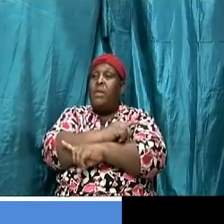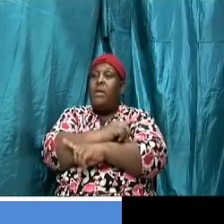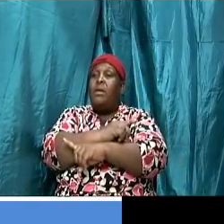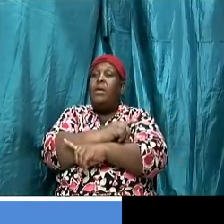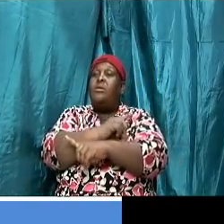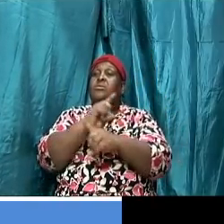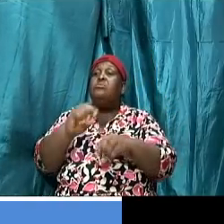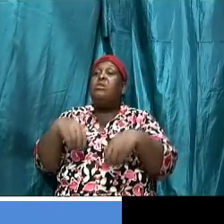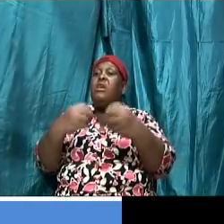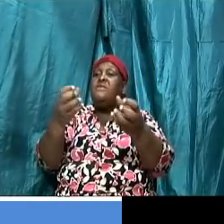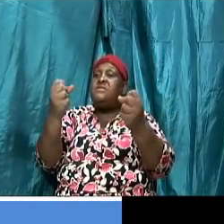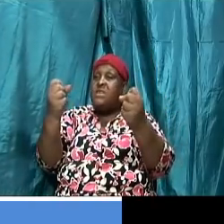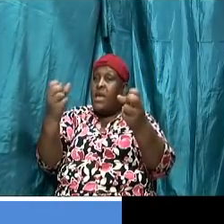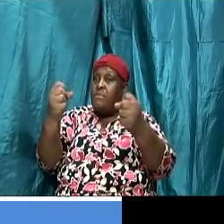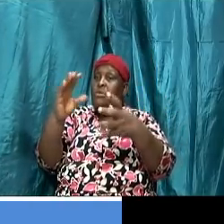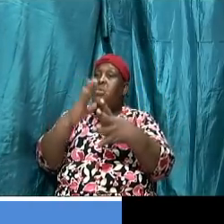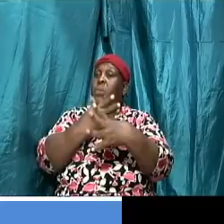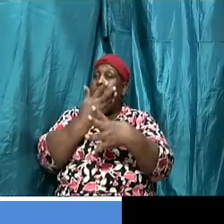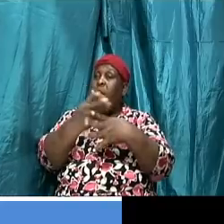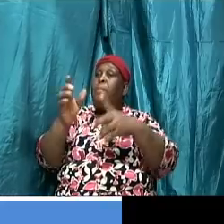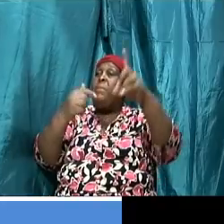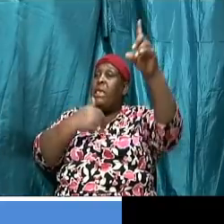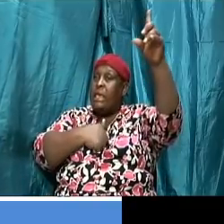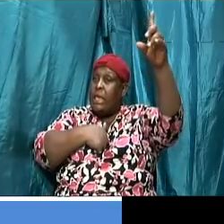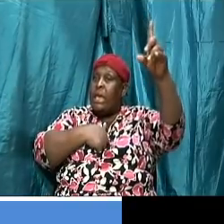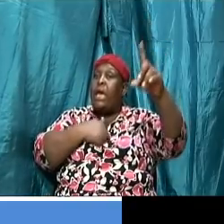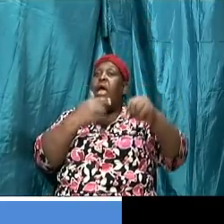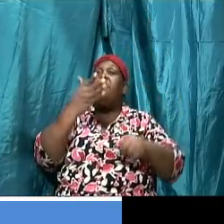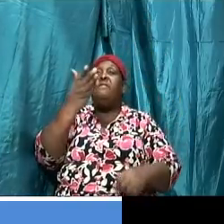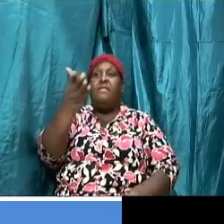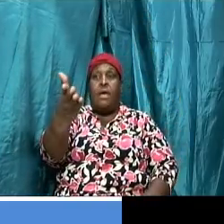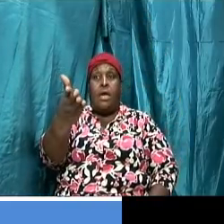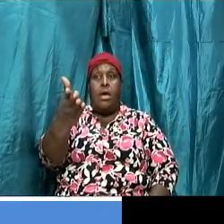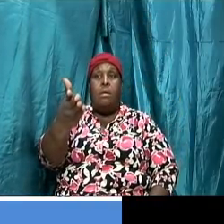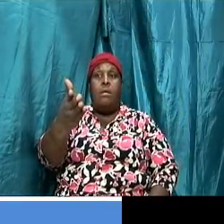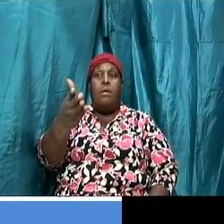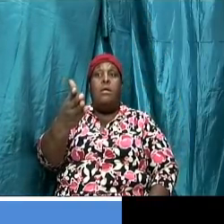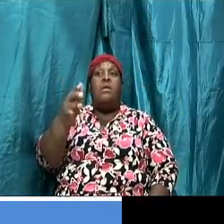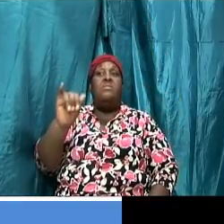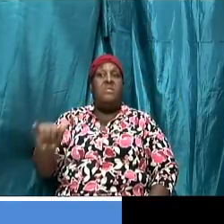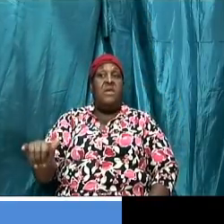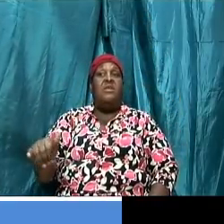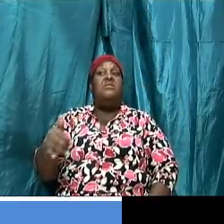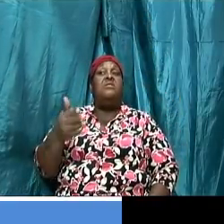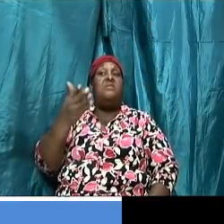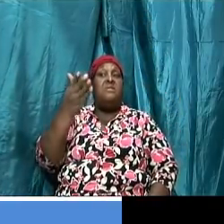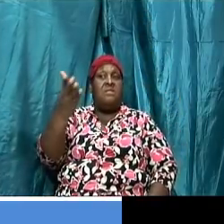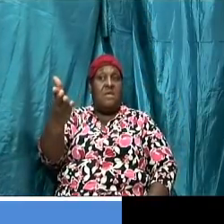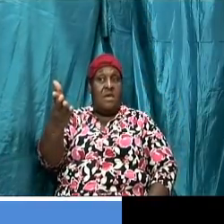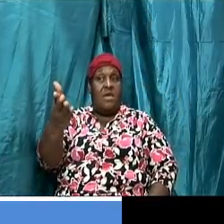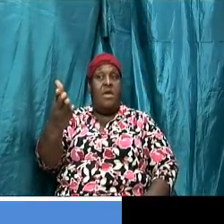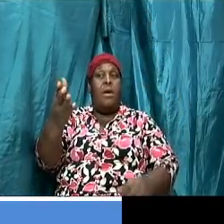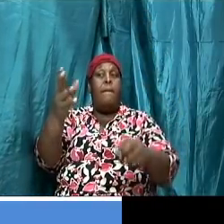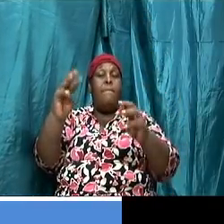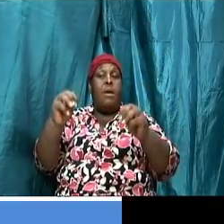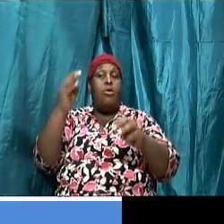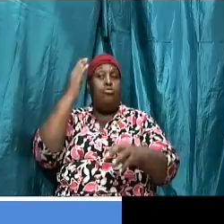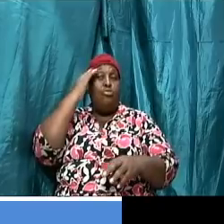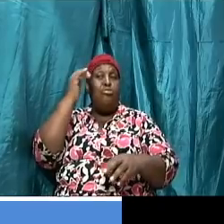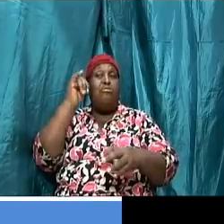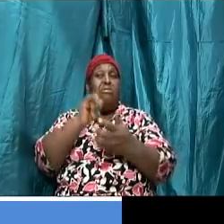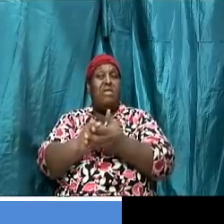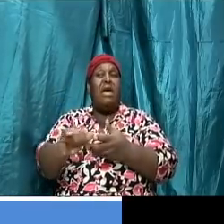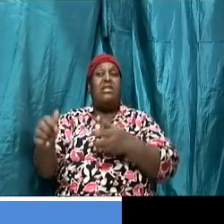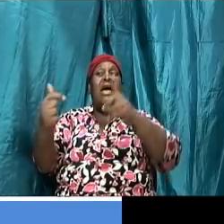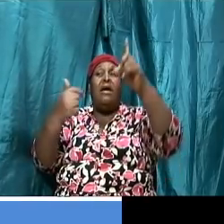between me and them, that they might know that I am the Lord that sanctifieth